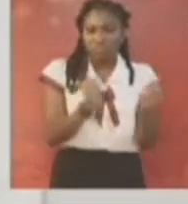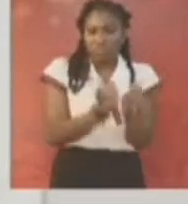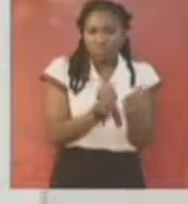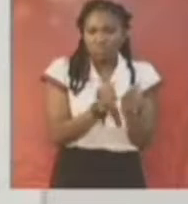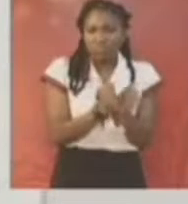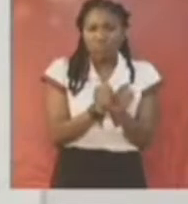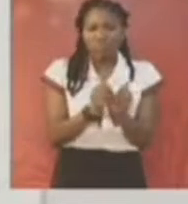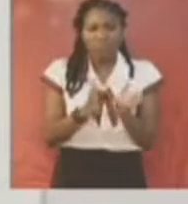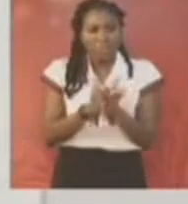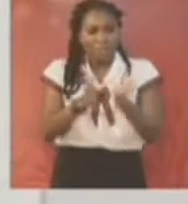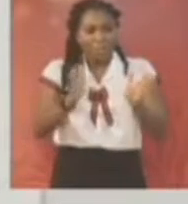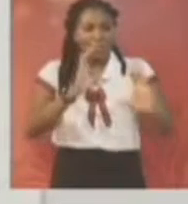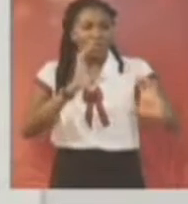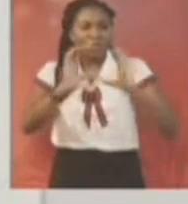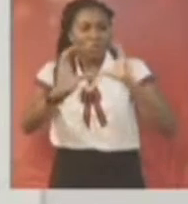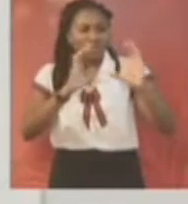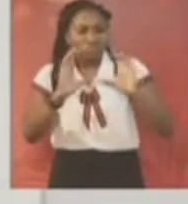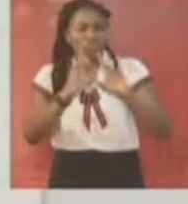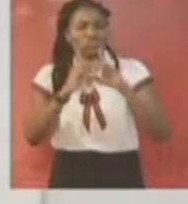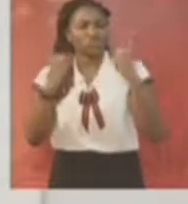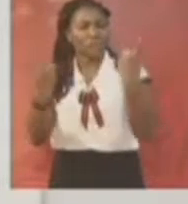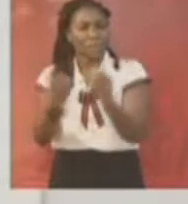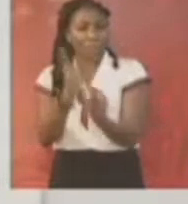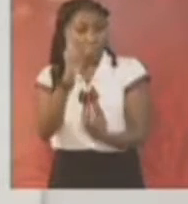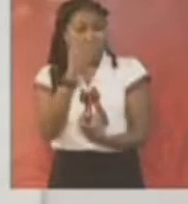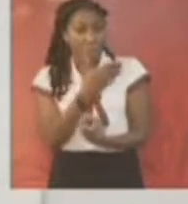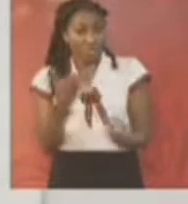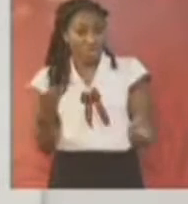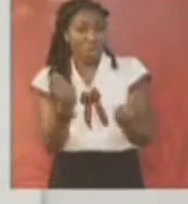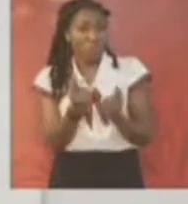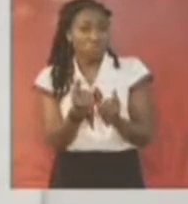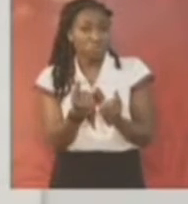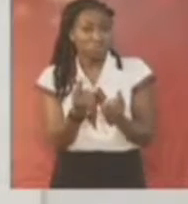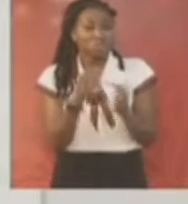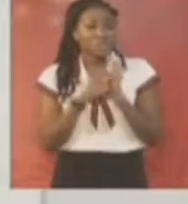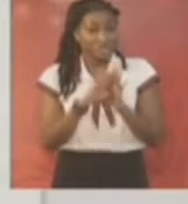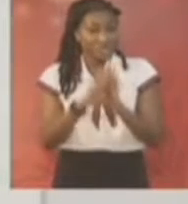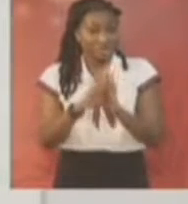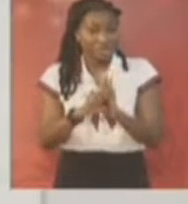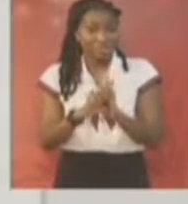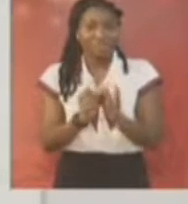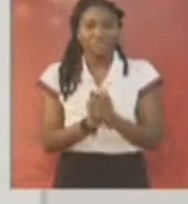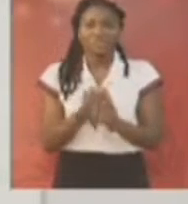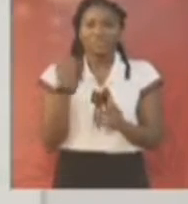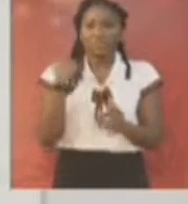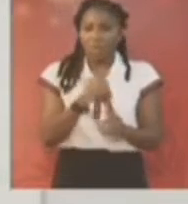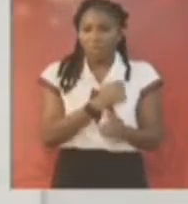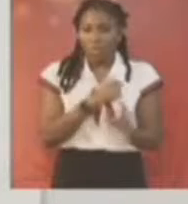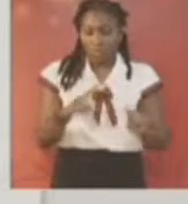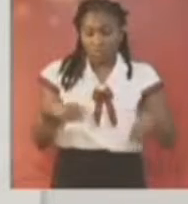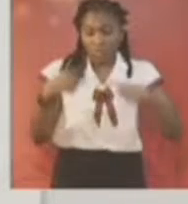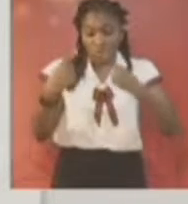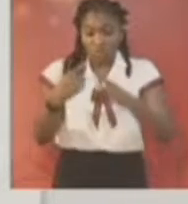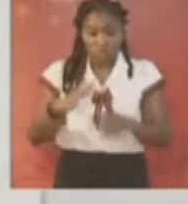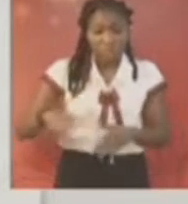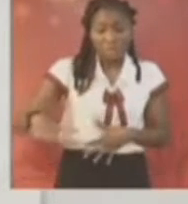corporate communications department, one of the things we do, for example, is that we go into that area with public